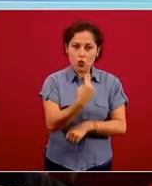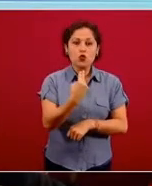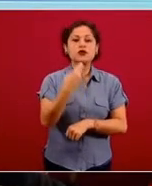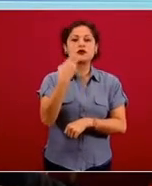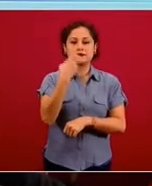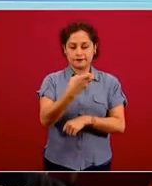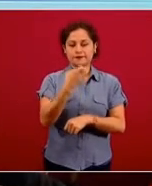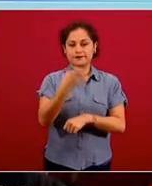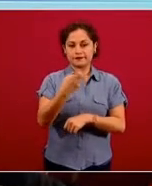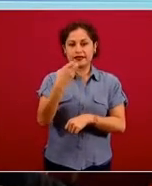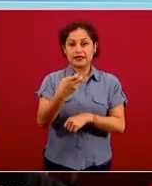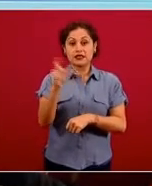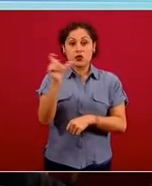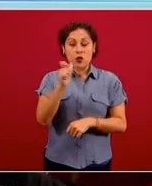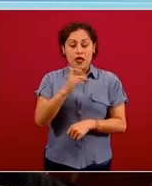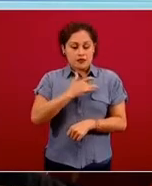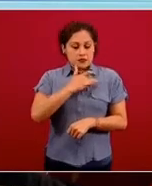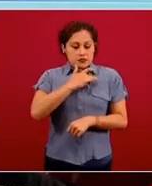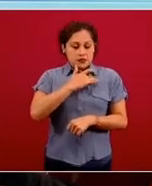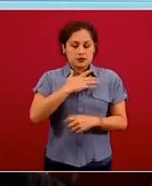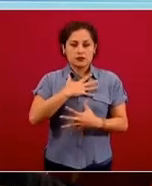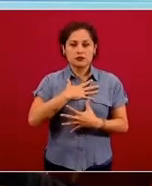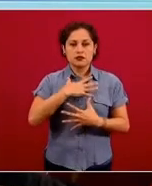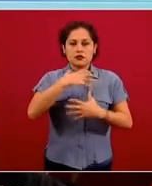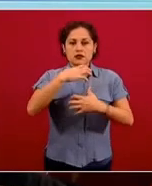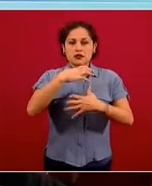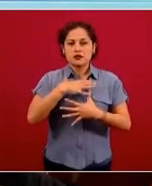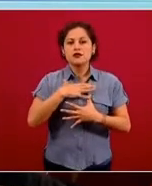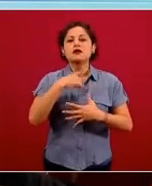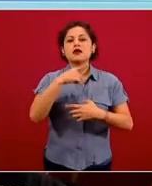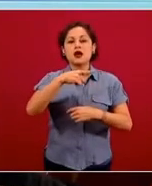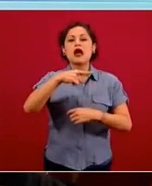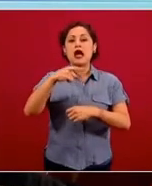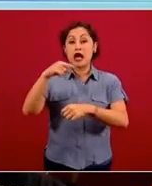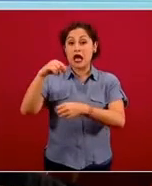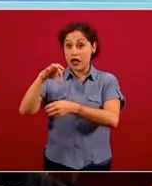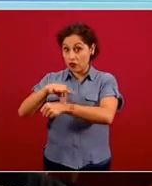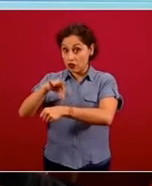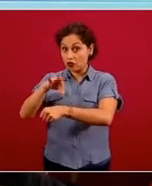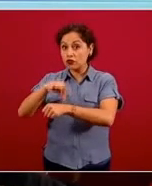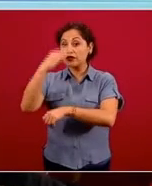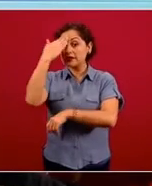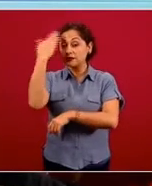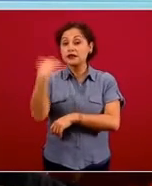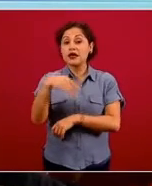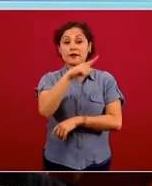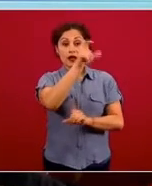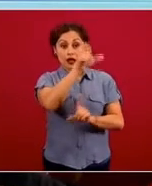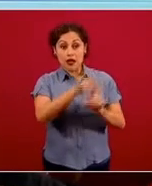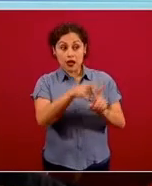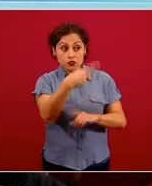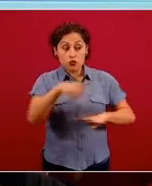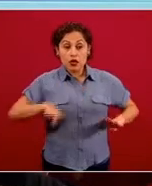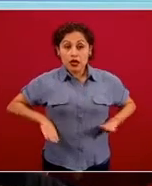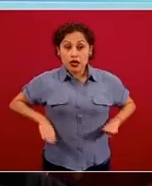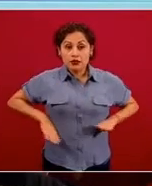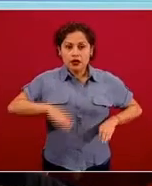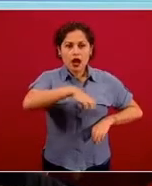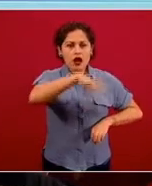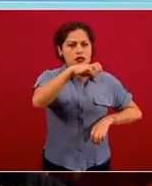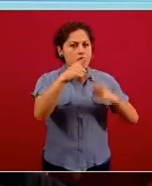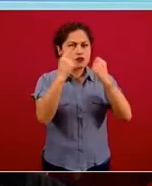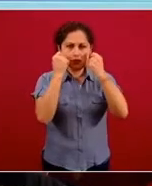it very difficult, and this is an alarm sign. This is a technical term. This is an